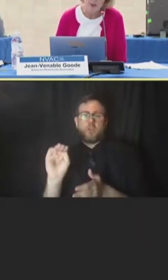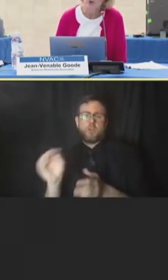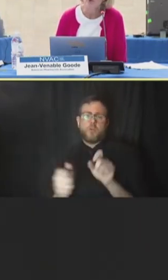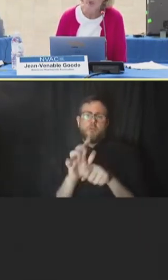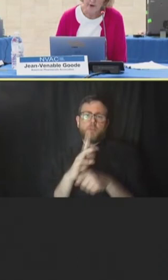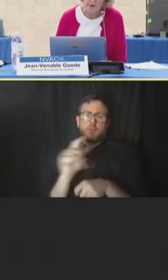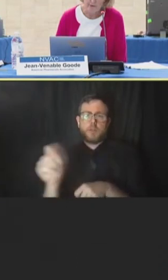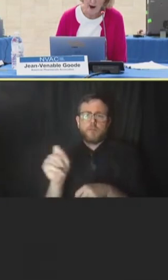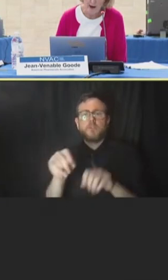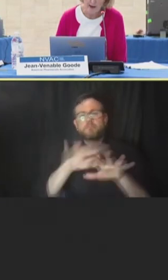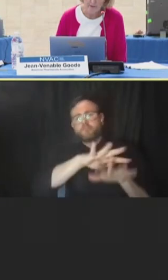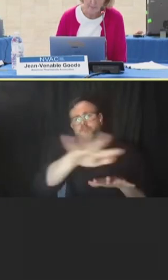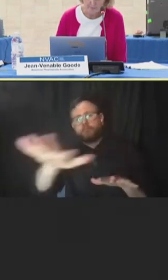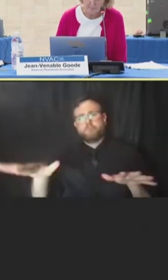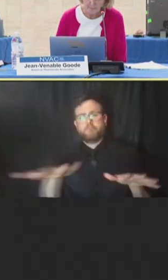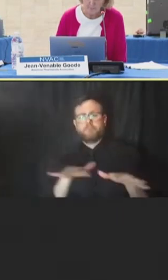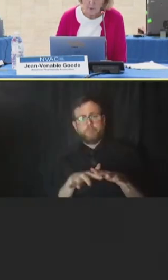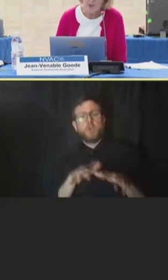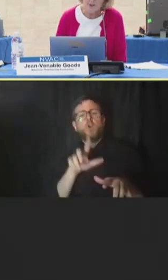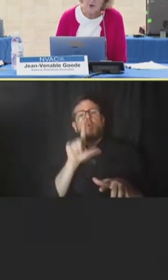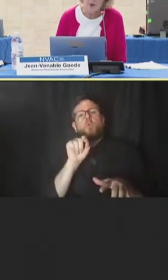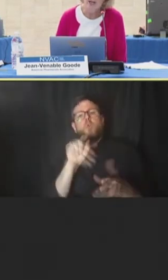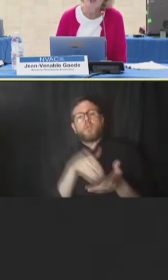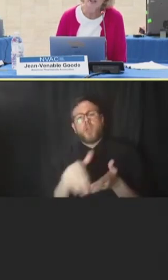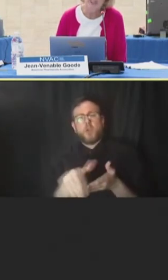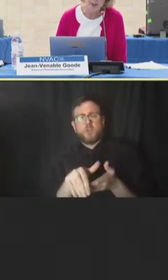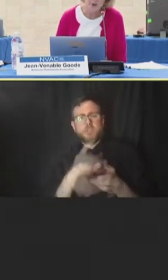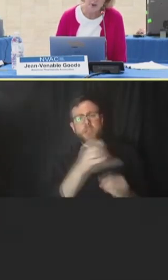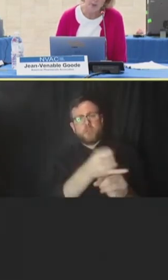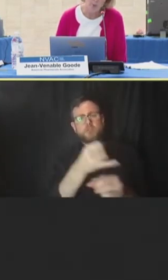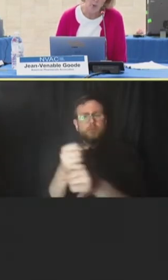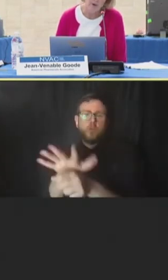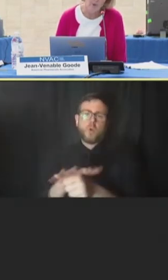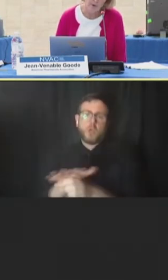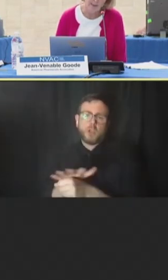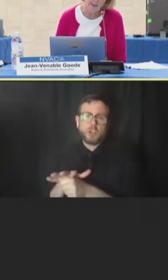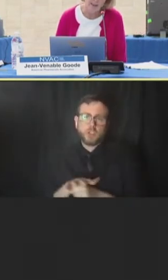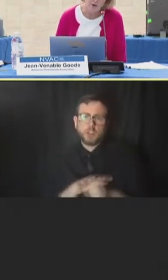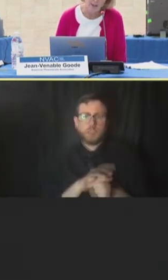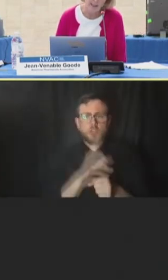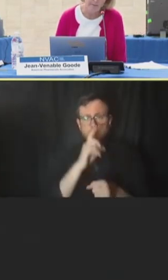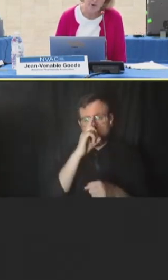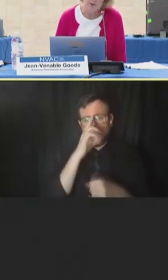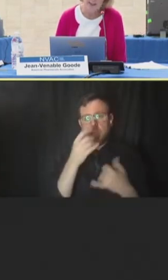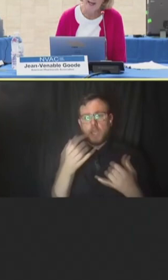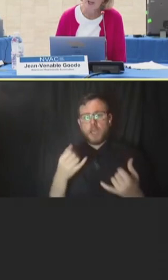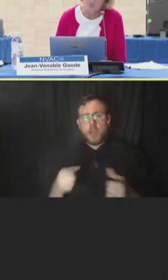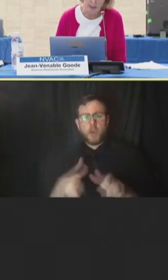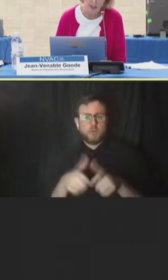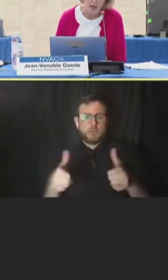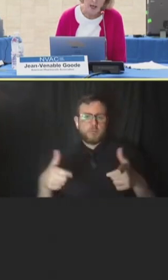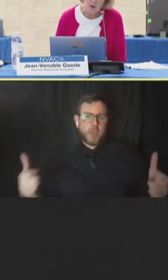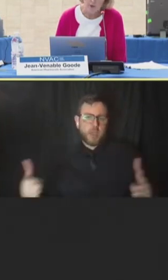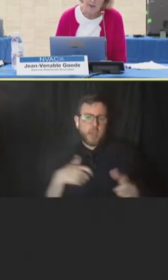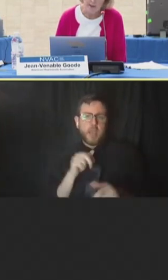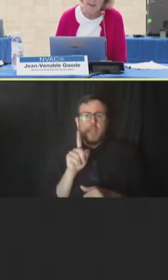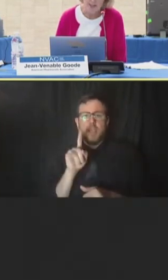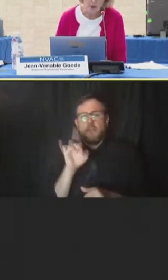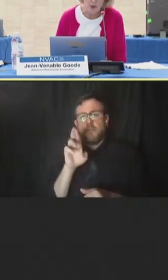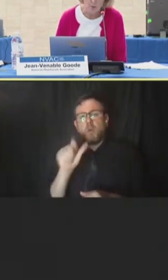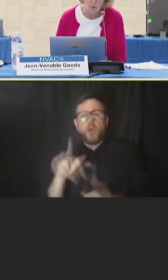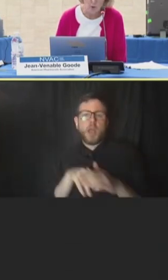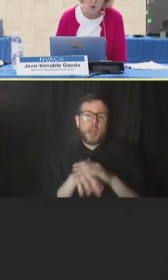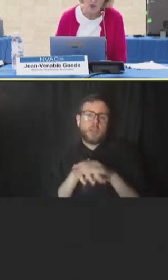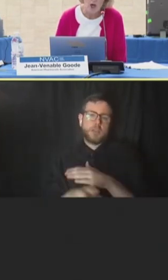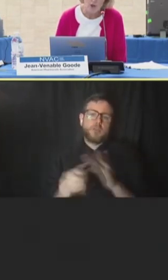to children under 5. The association continues to support the pharmacists and their teams through engagement, including